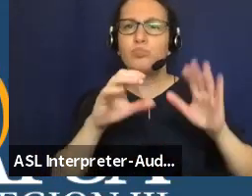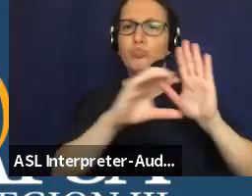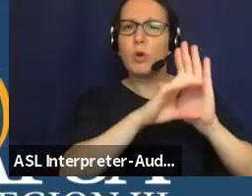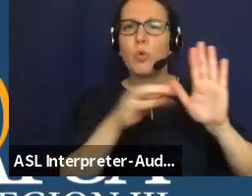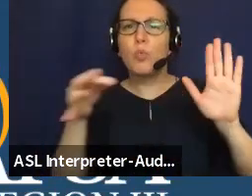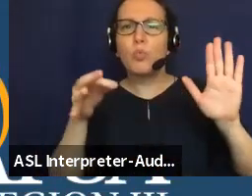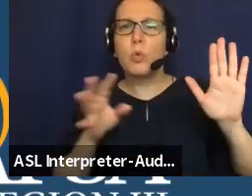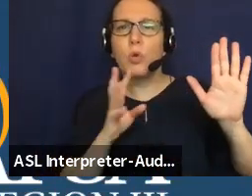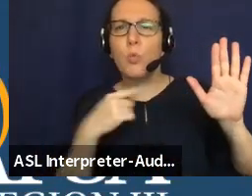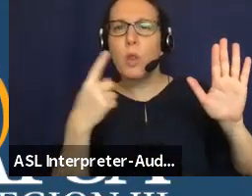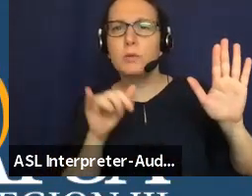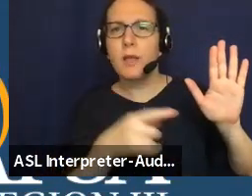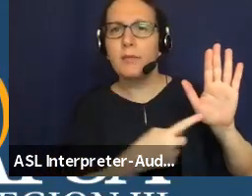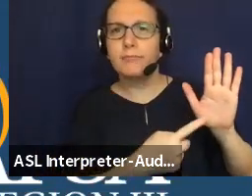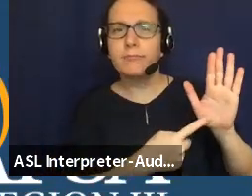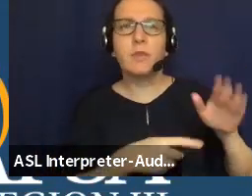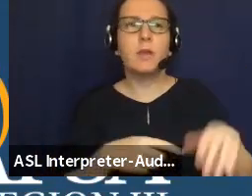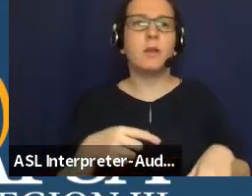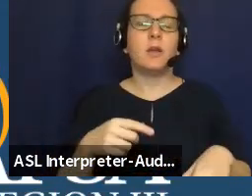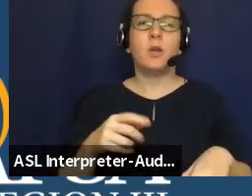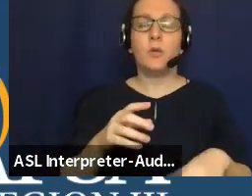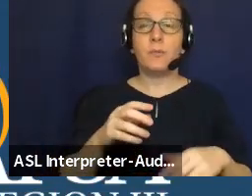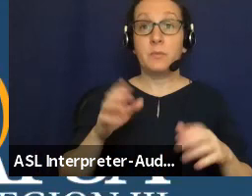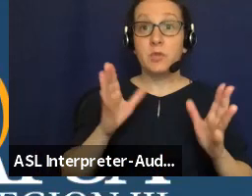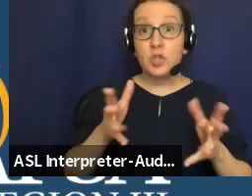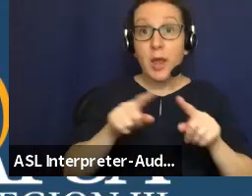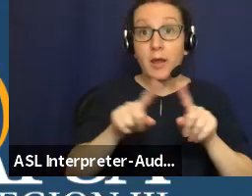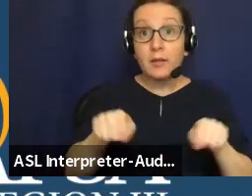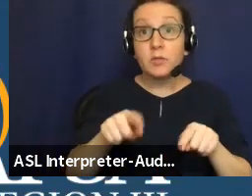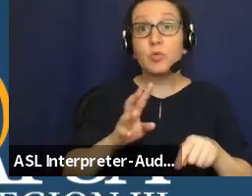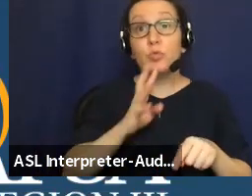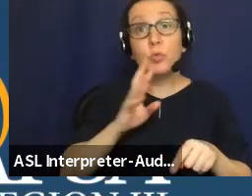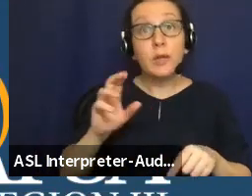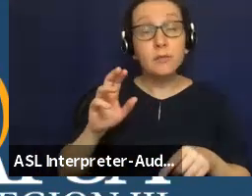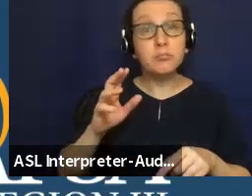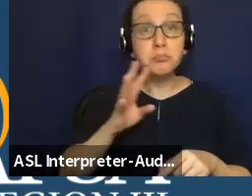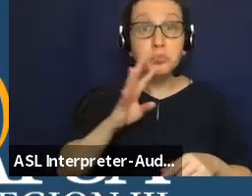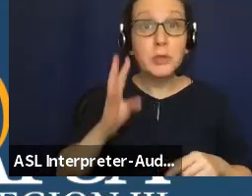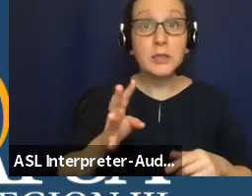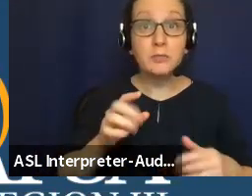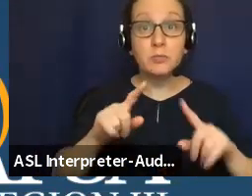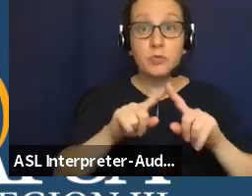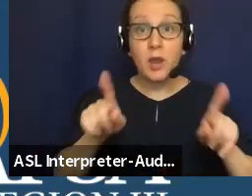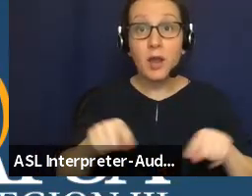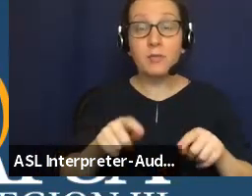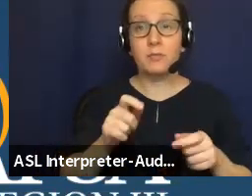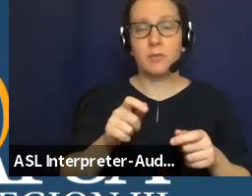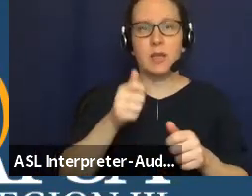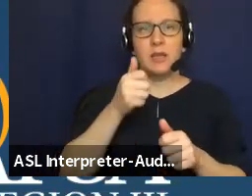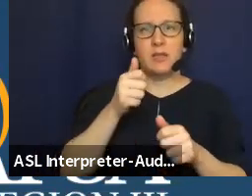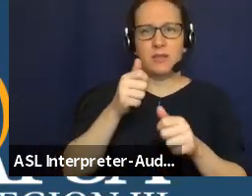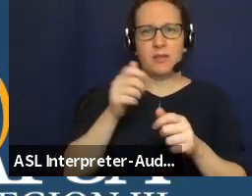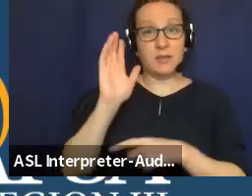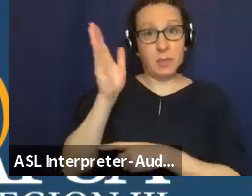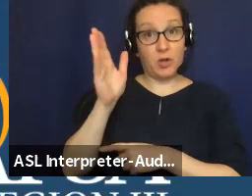poll results, announcing speakers or change the speakers each time, using platforms that work well